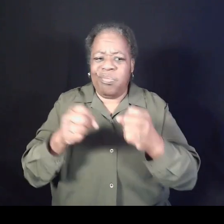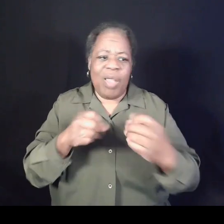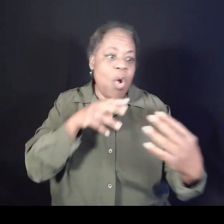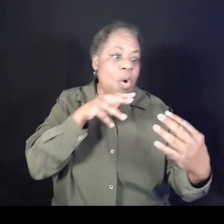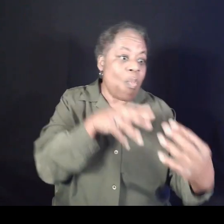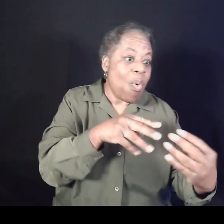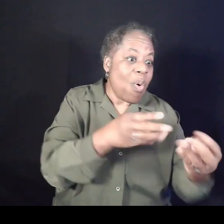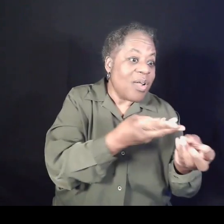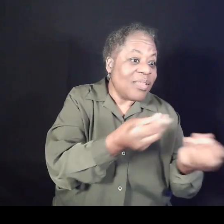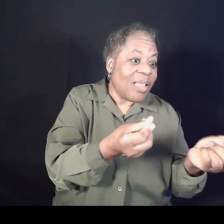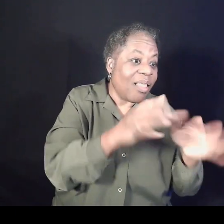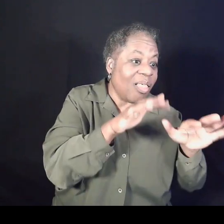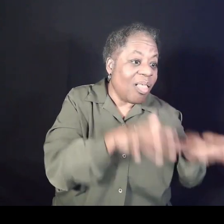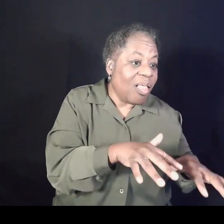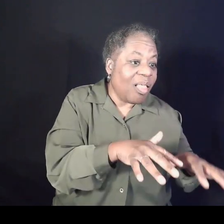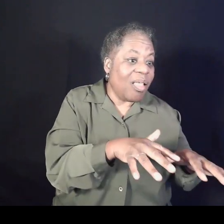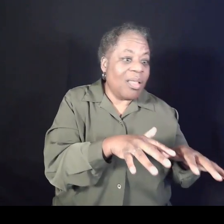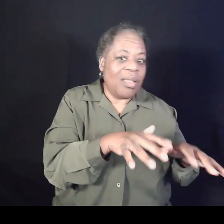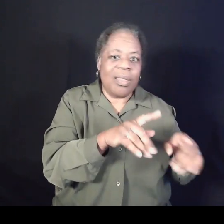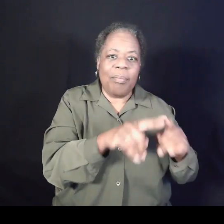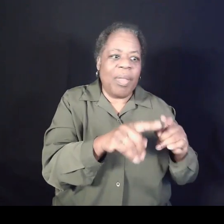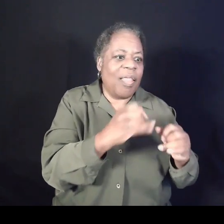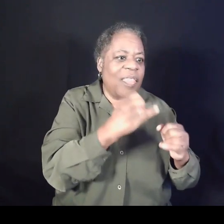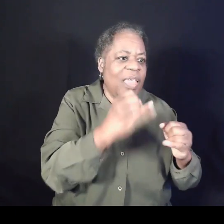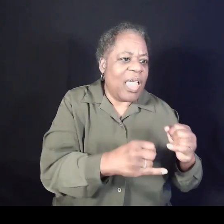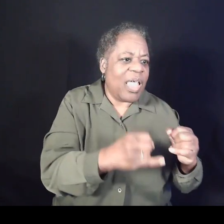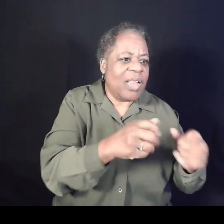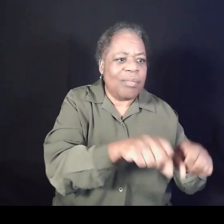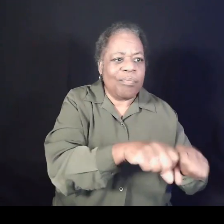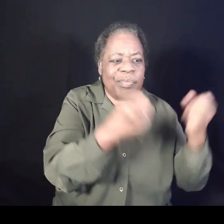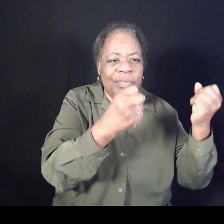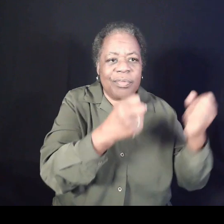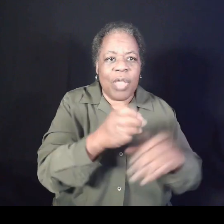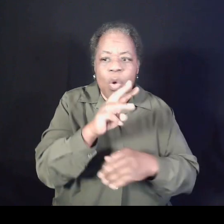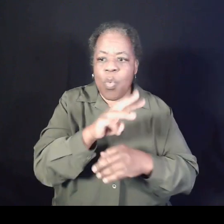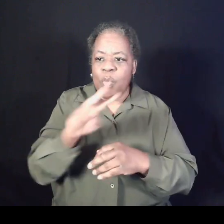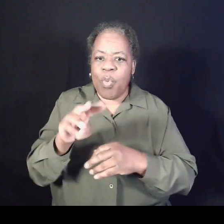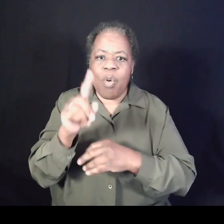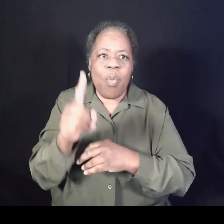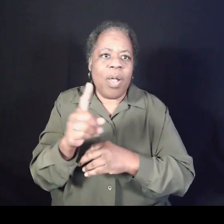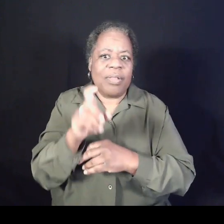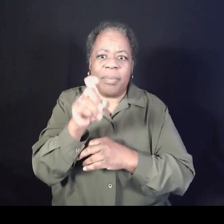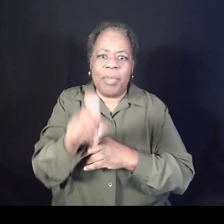to have exacerbated it? World War I was supposed to be the war to end all wars.